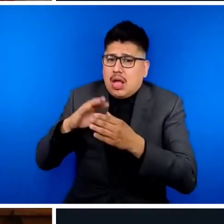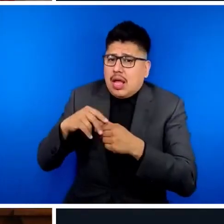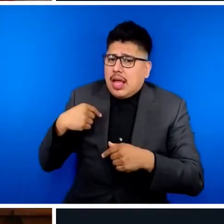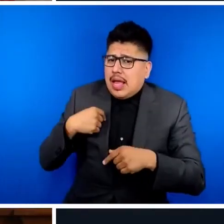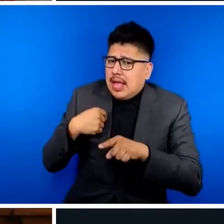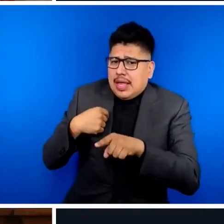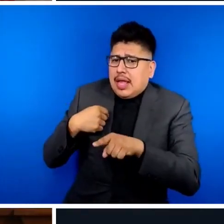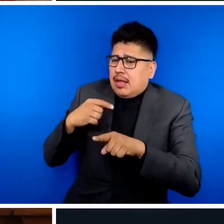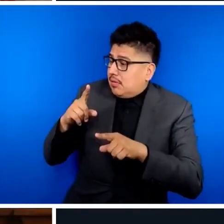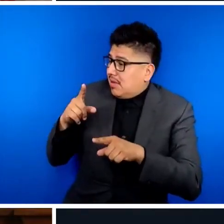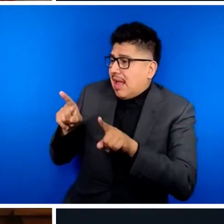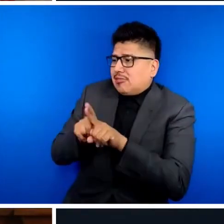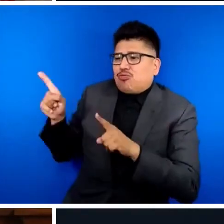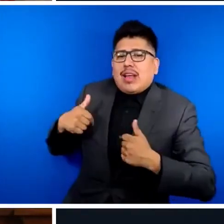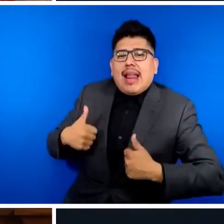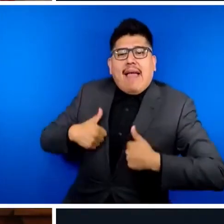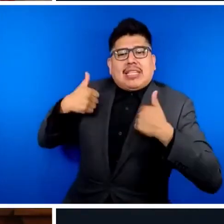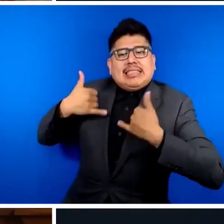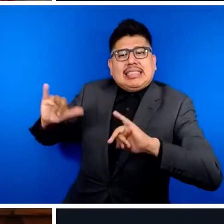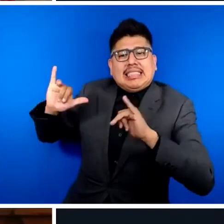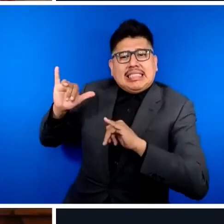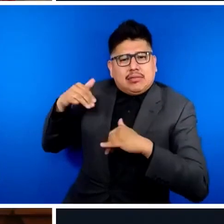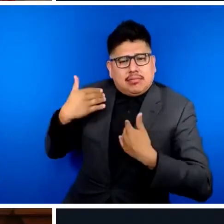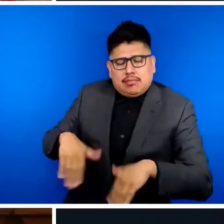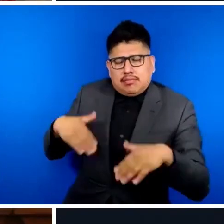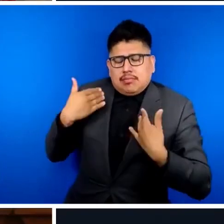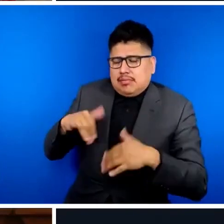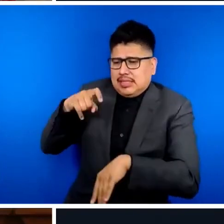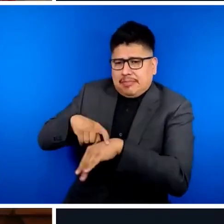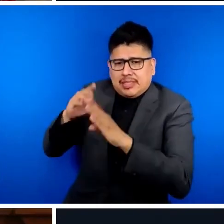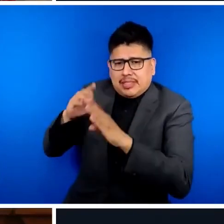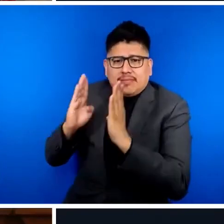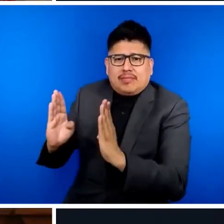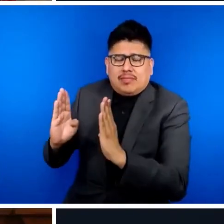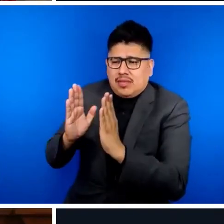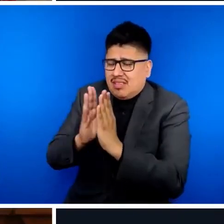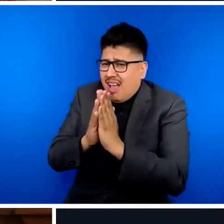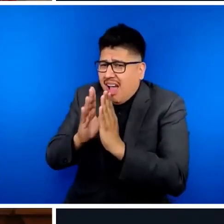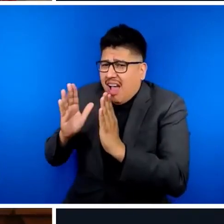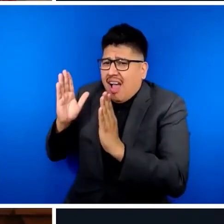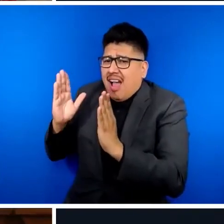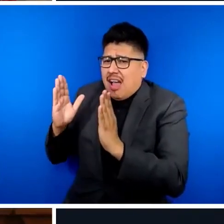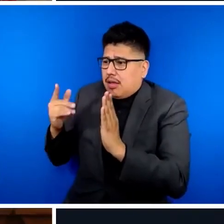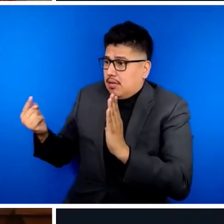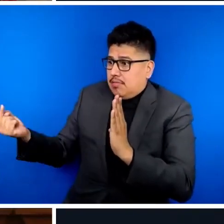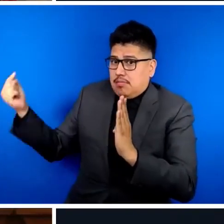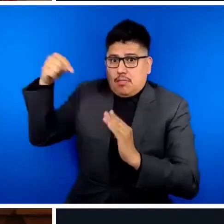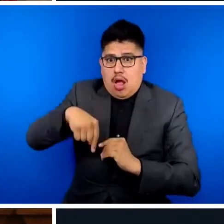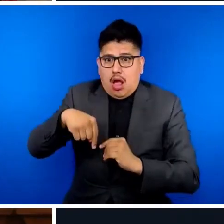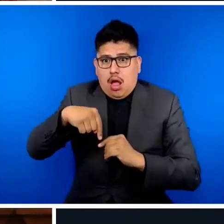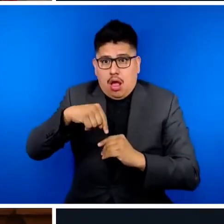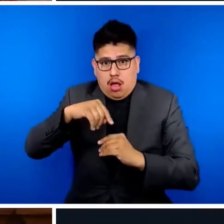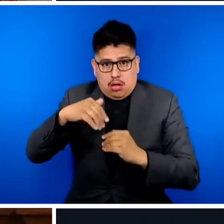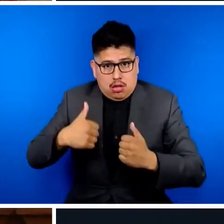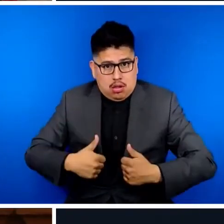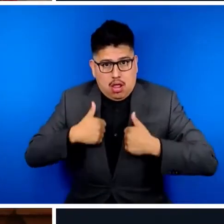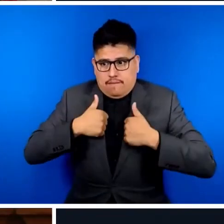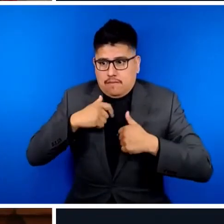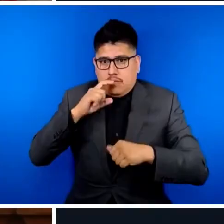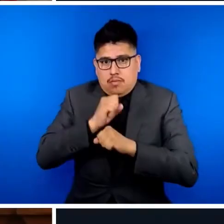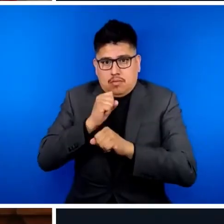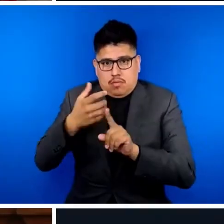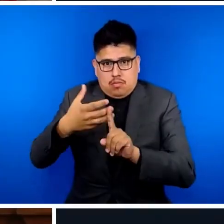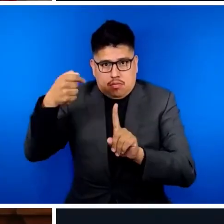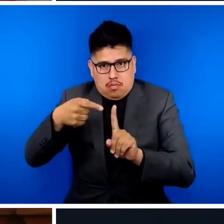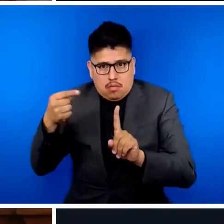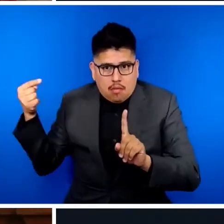was an amazing period of time. And they came back, and when we got all of the living hostages back, and many, many before them, but I always